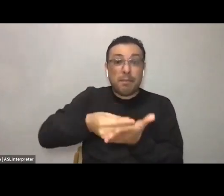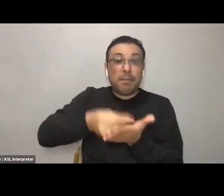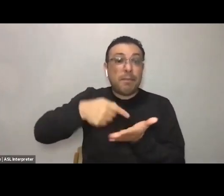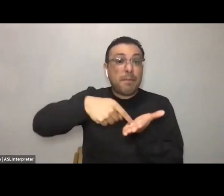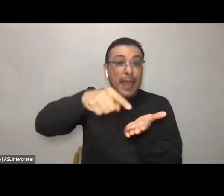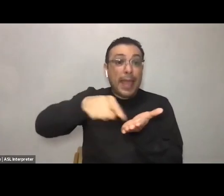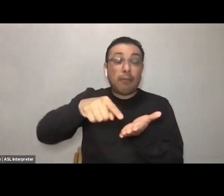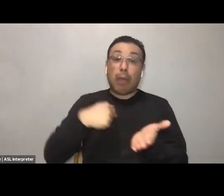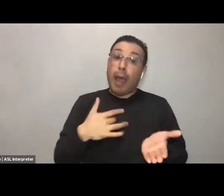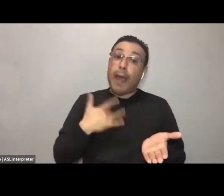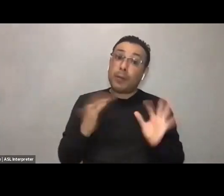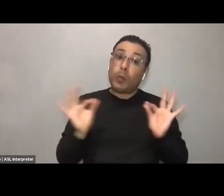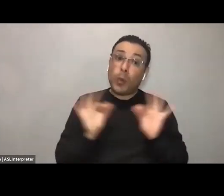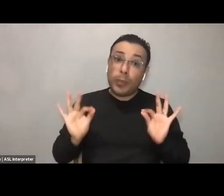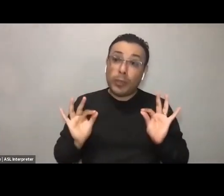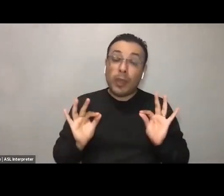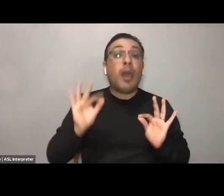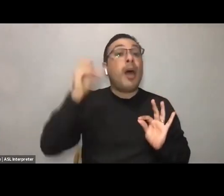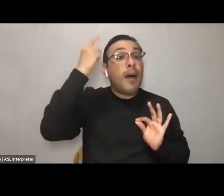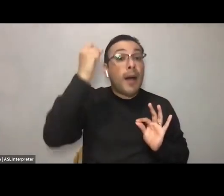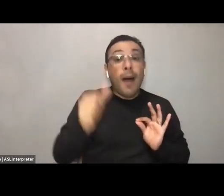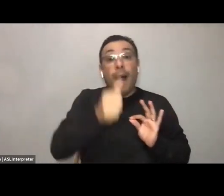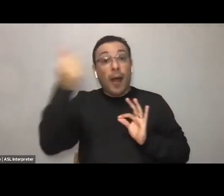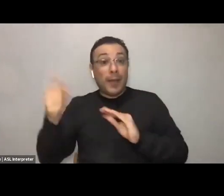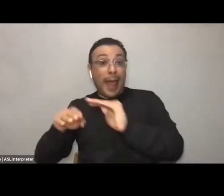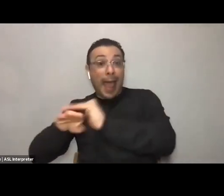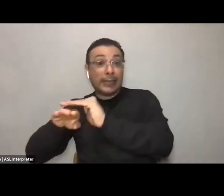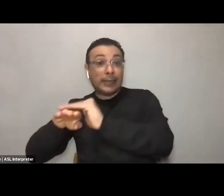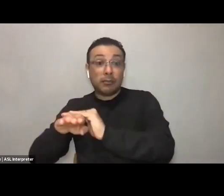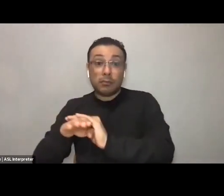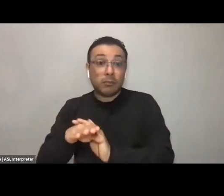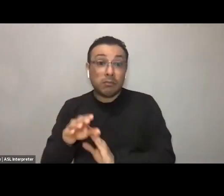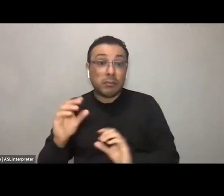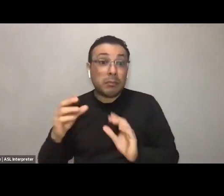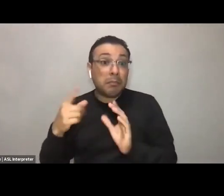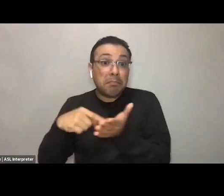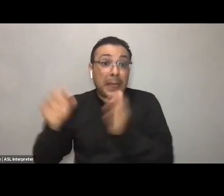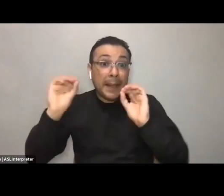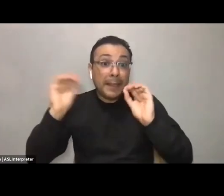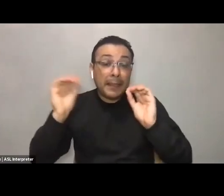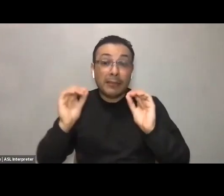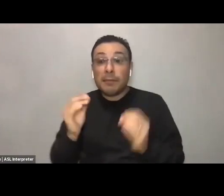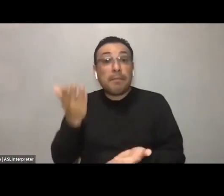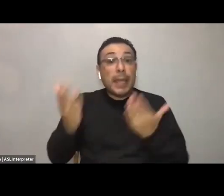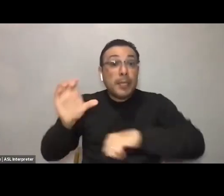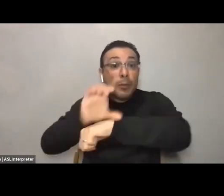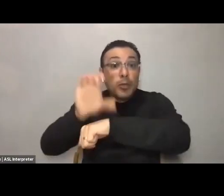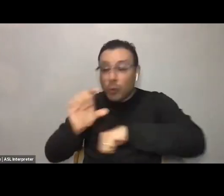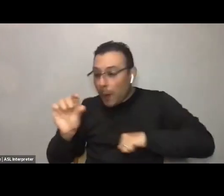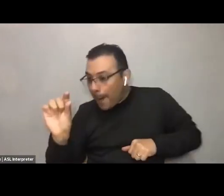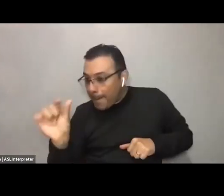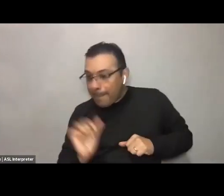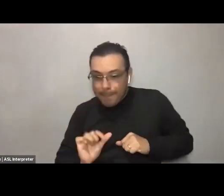accommodations don't cost a thing. Some are about just changing a setting. Some are about getting really creative